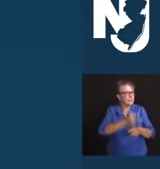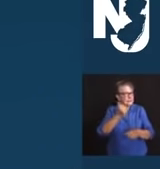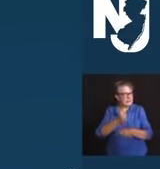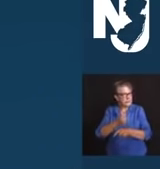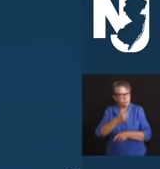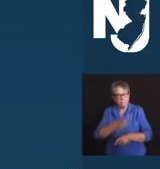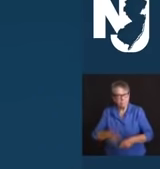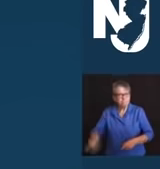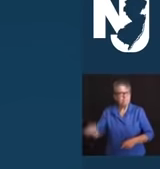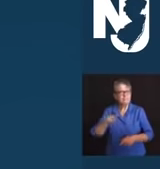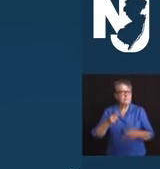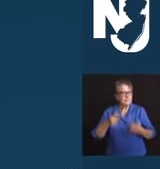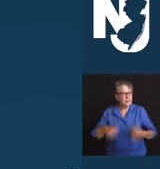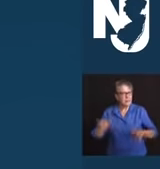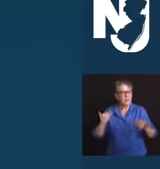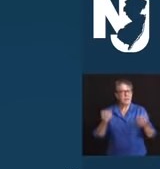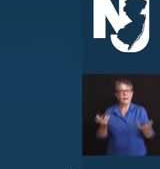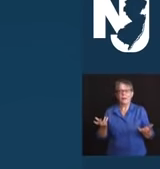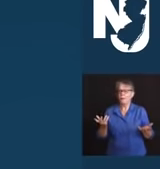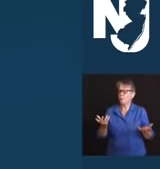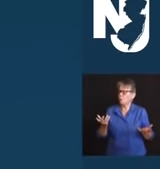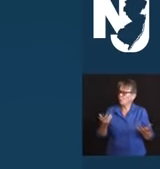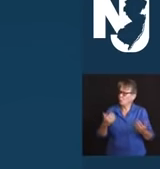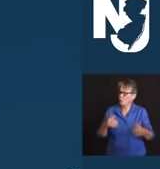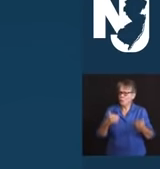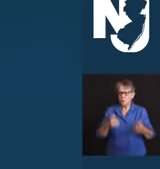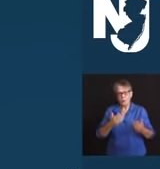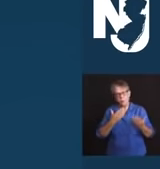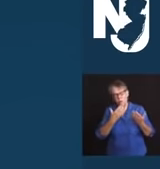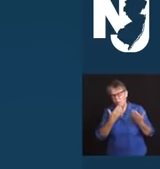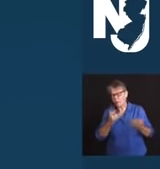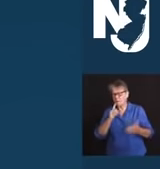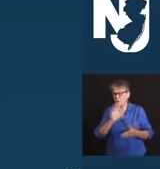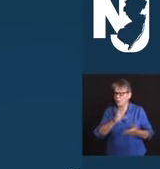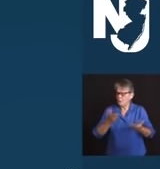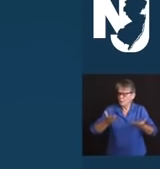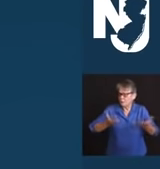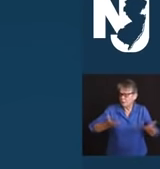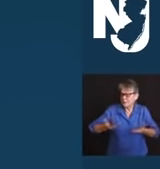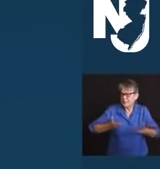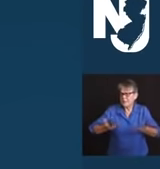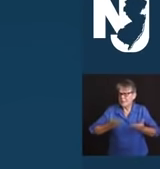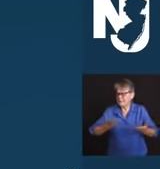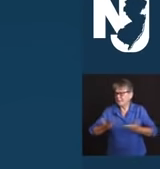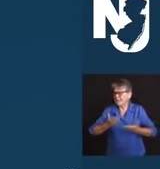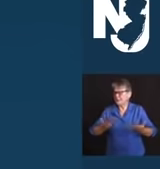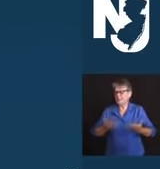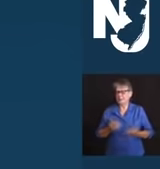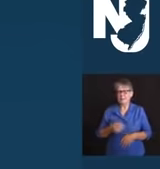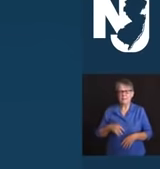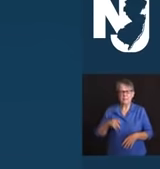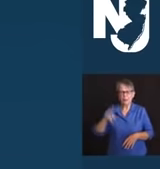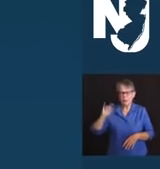Cherry. We thank Ray for his service to Jersey City and the state of New Jersey, and may God